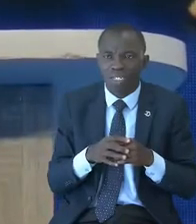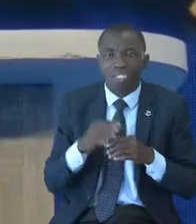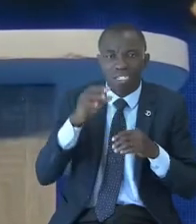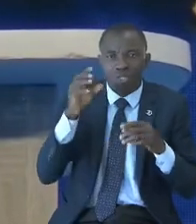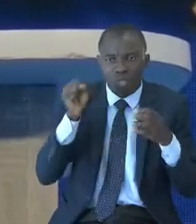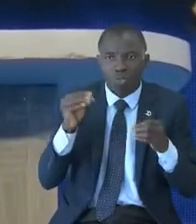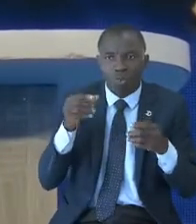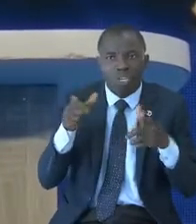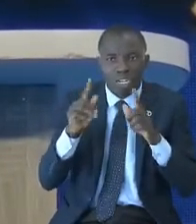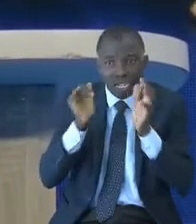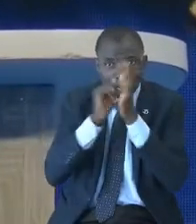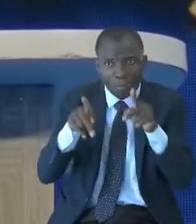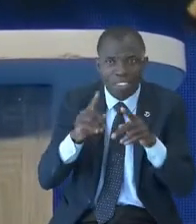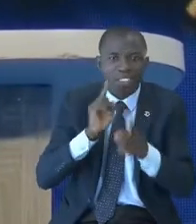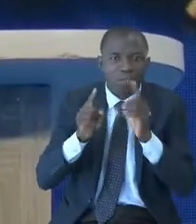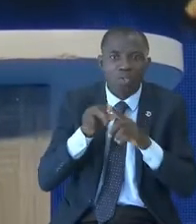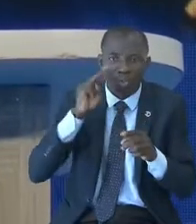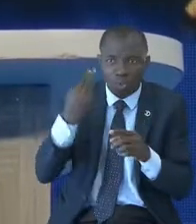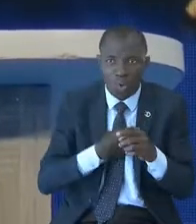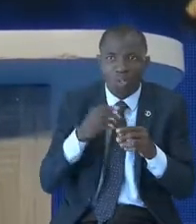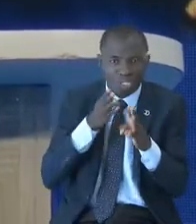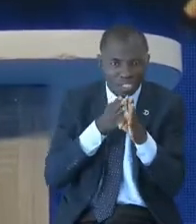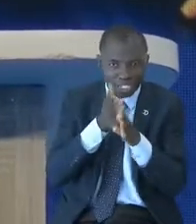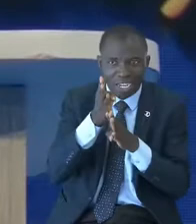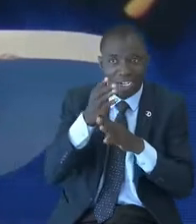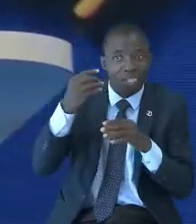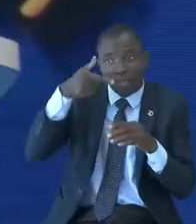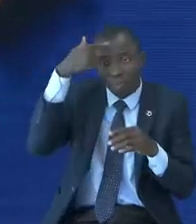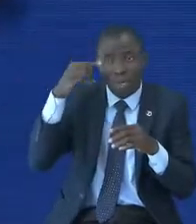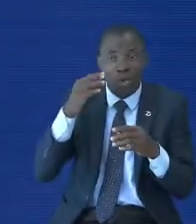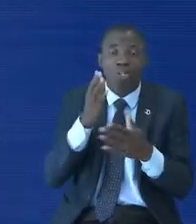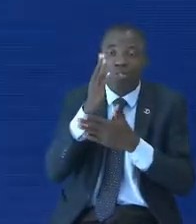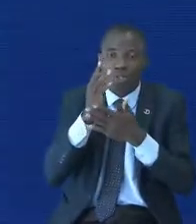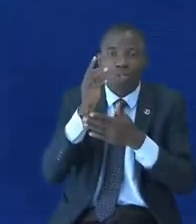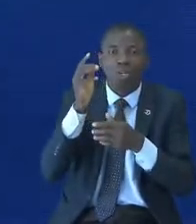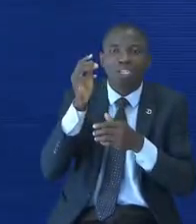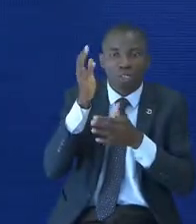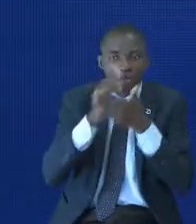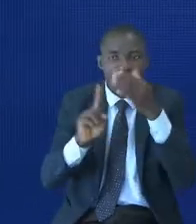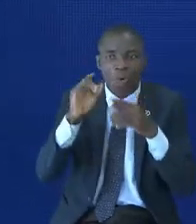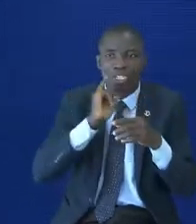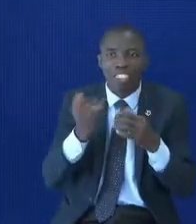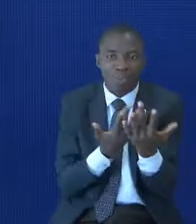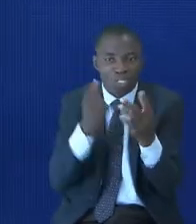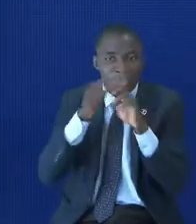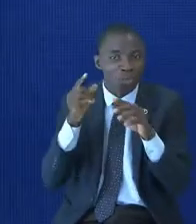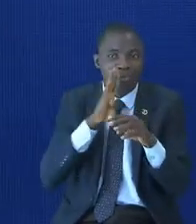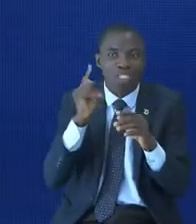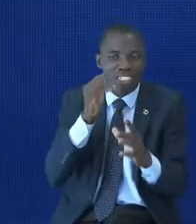the parents, you know, give us the testimony, because somebody is waiting to be the next on the line.